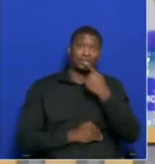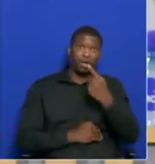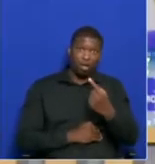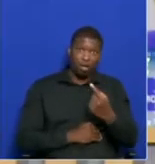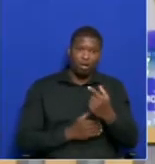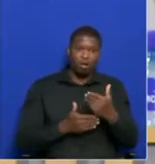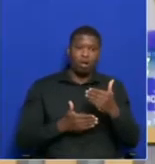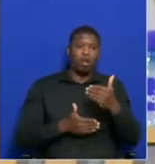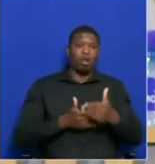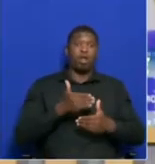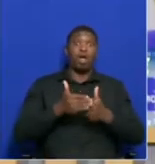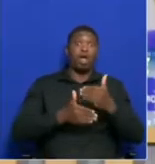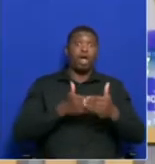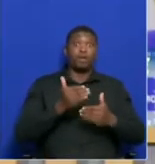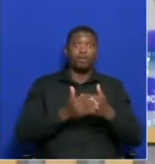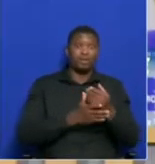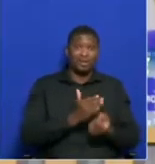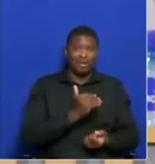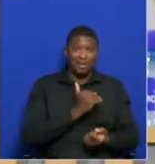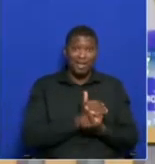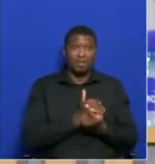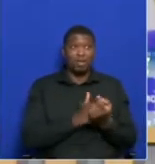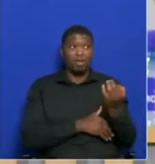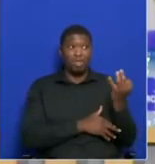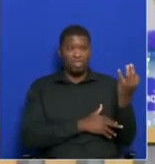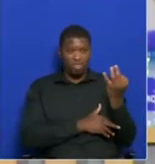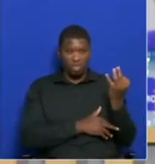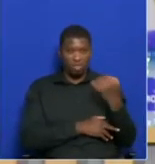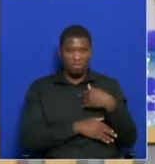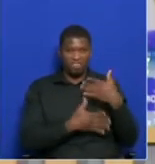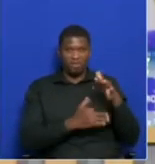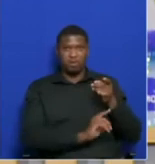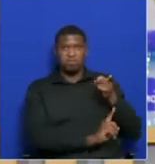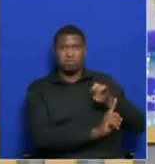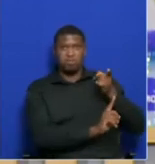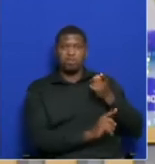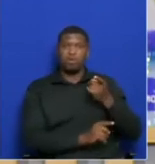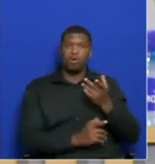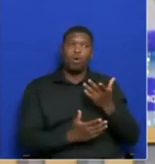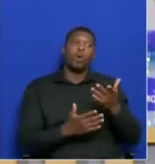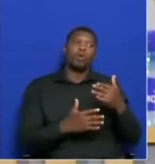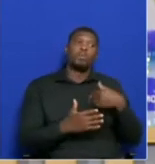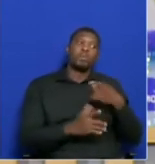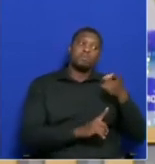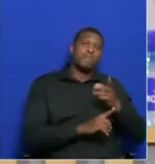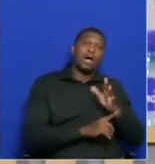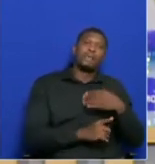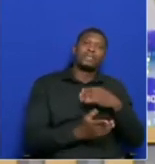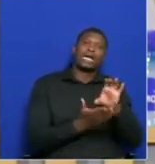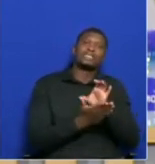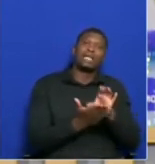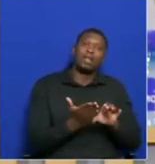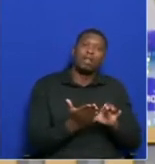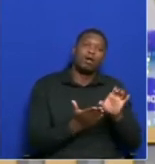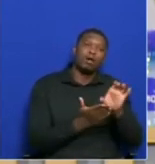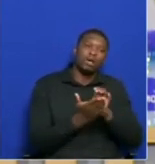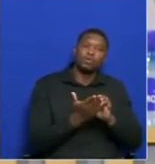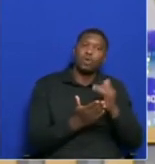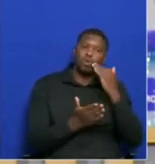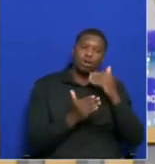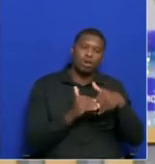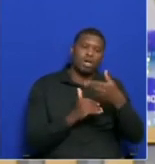the 3, right? It was after June. There is a reason, Commissioner, why after